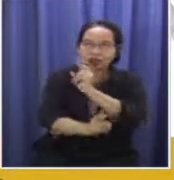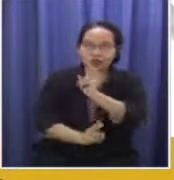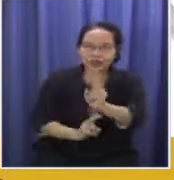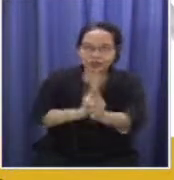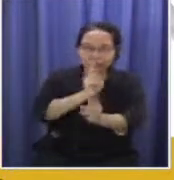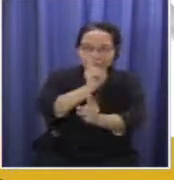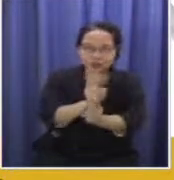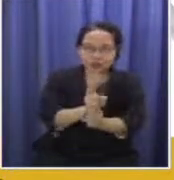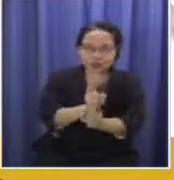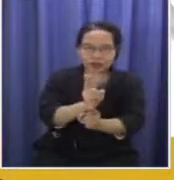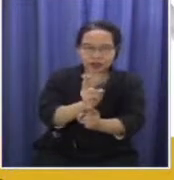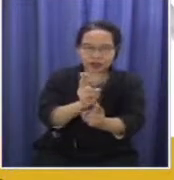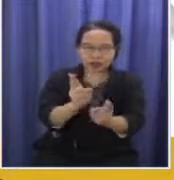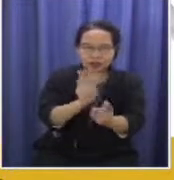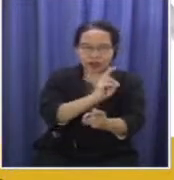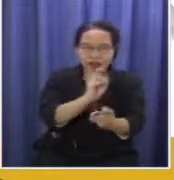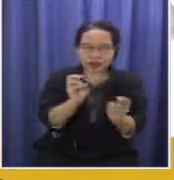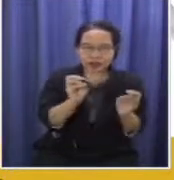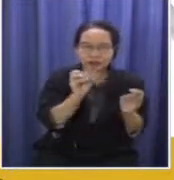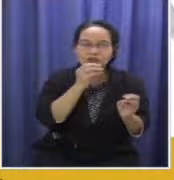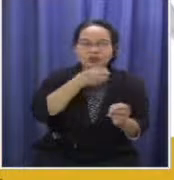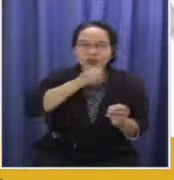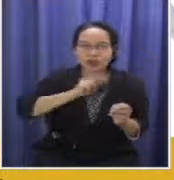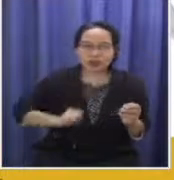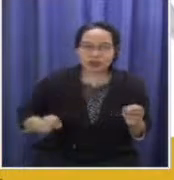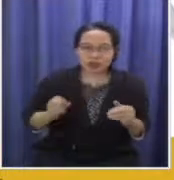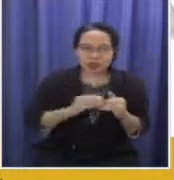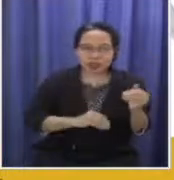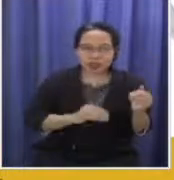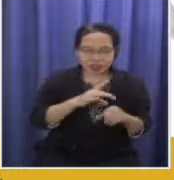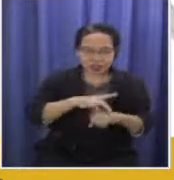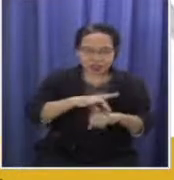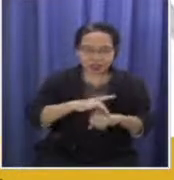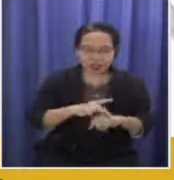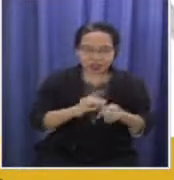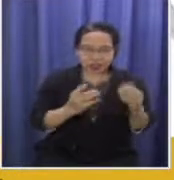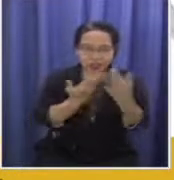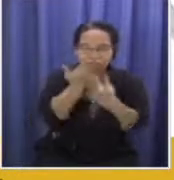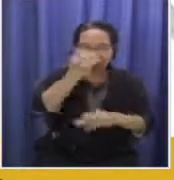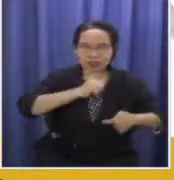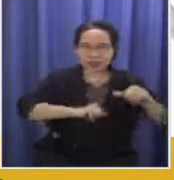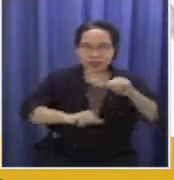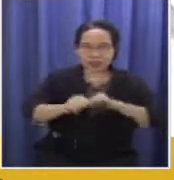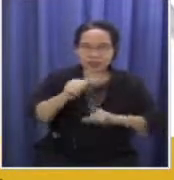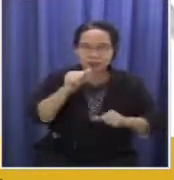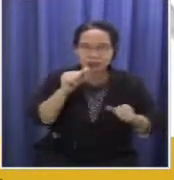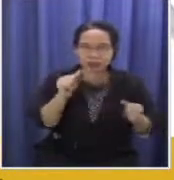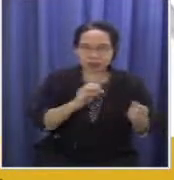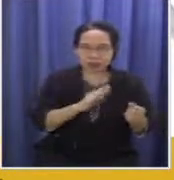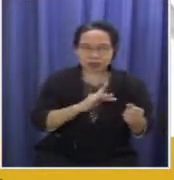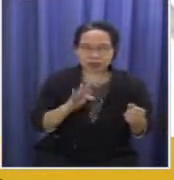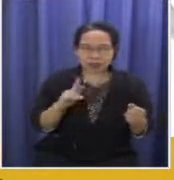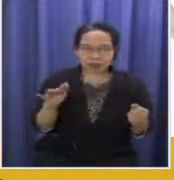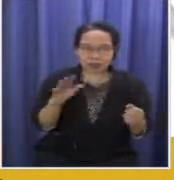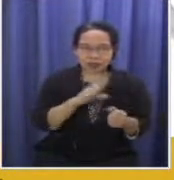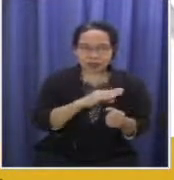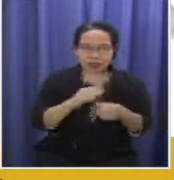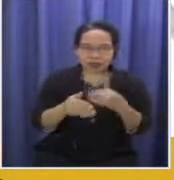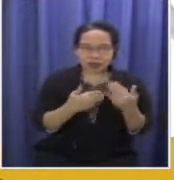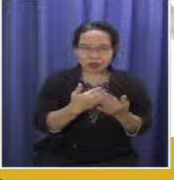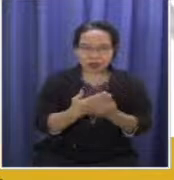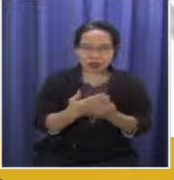universe are older than the earth. Through scientific calculation and all